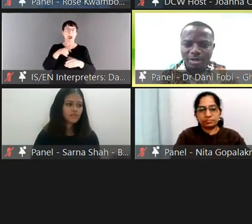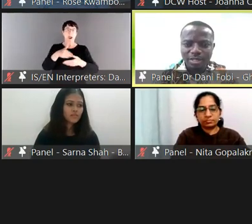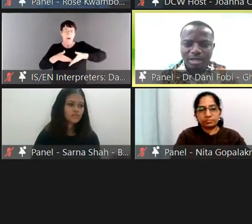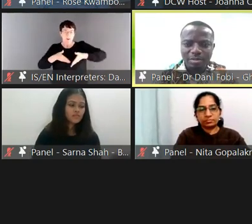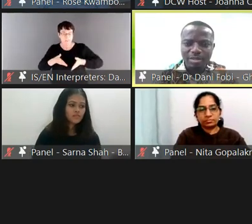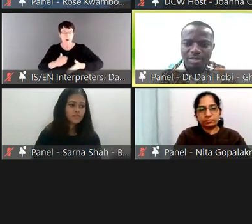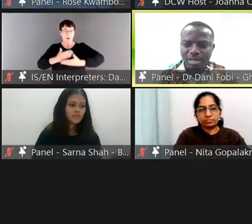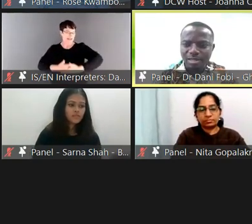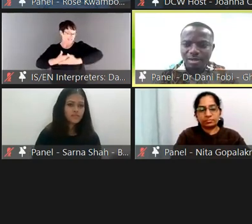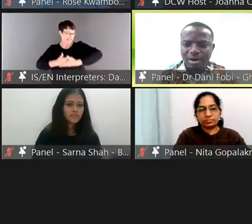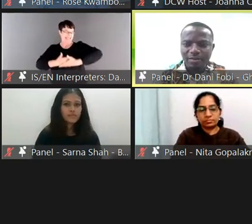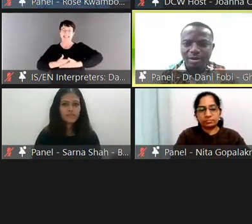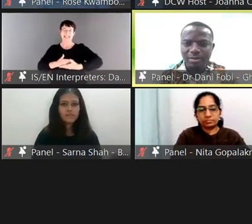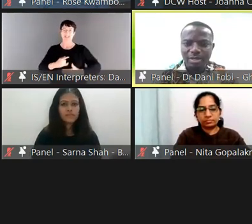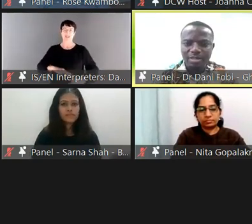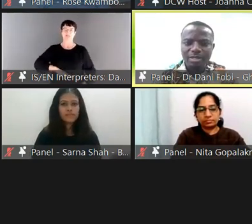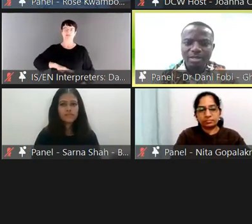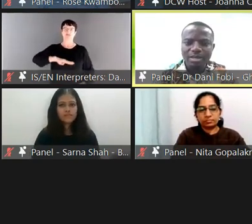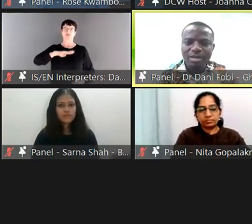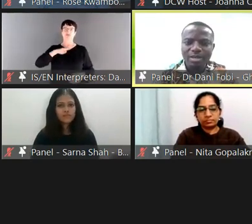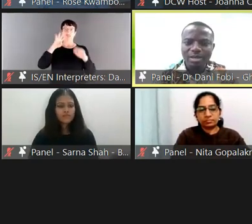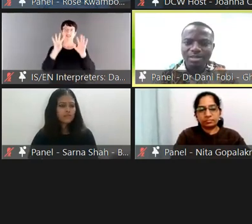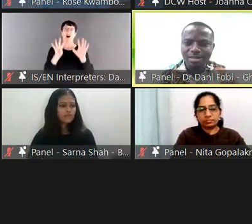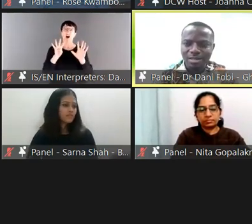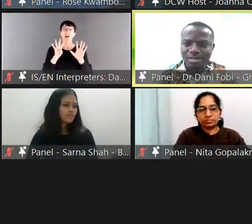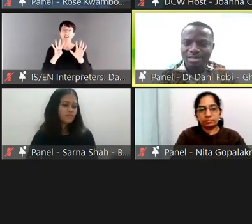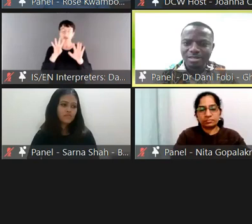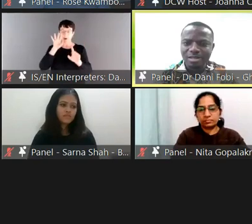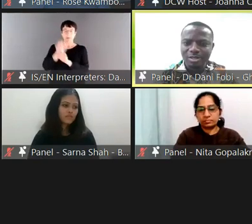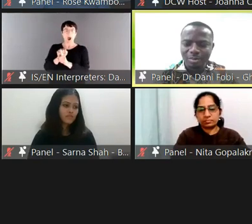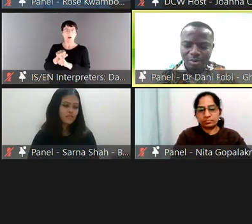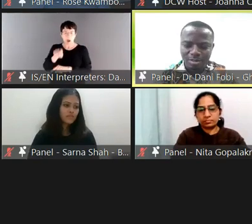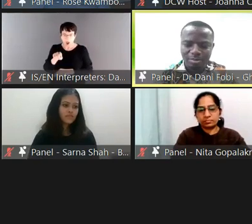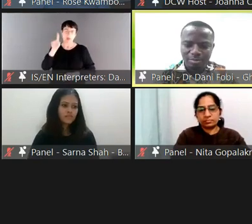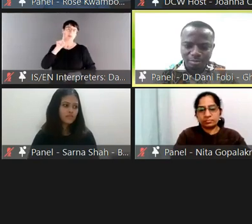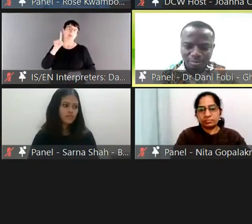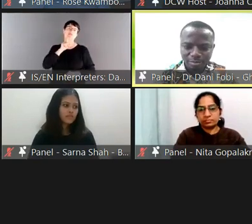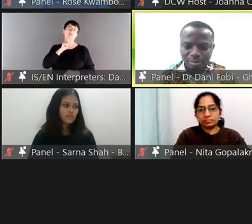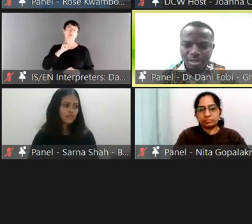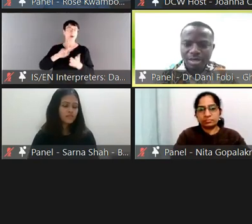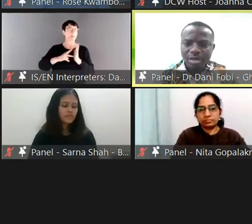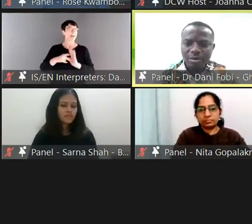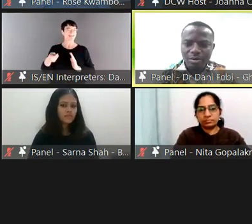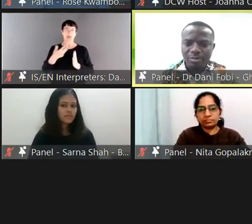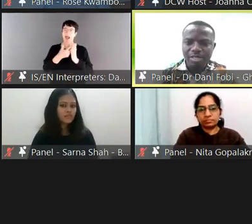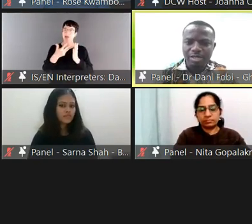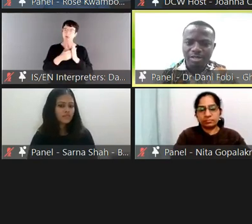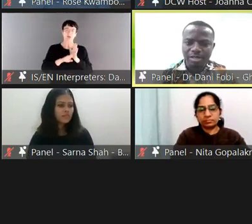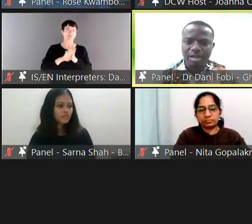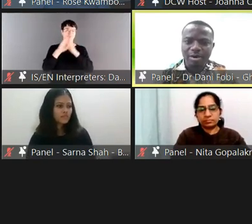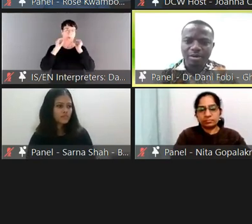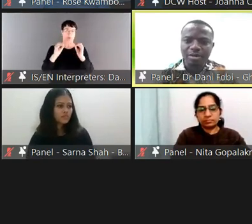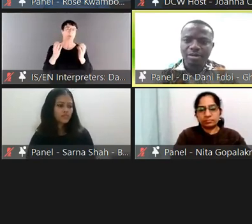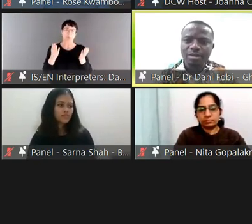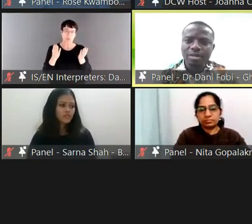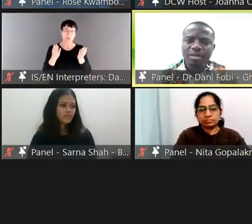which practically means that they don't have language and need support. Rose mentioned